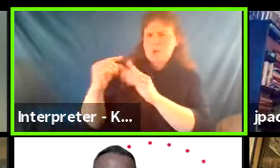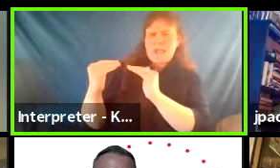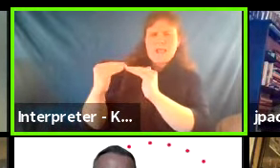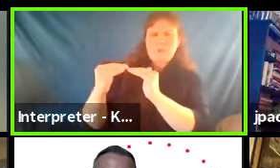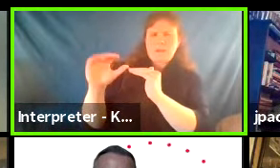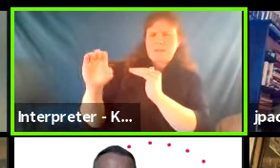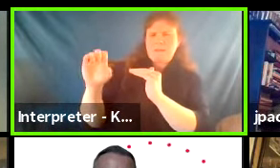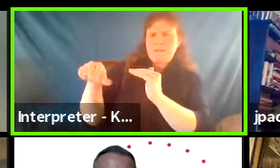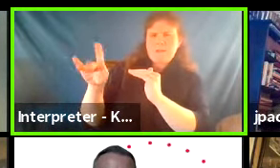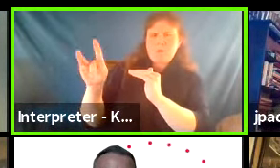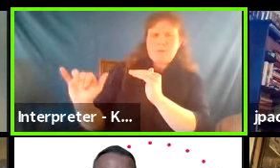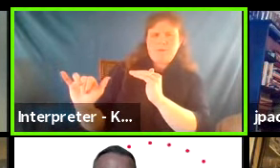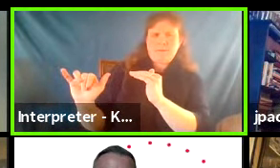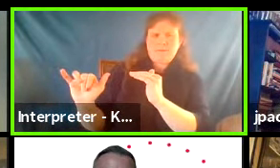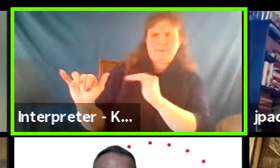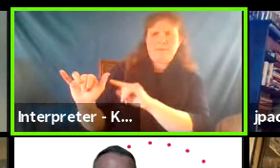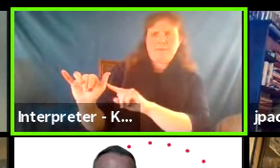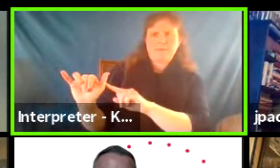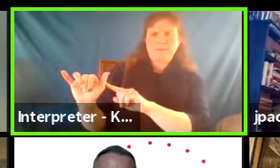simplicity,